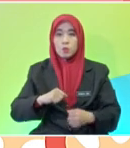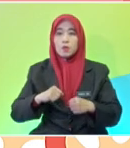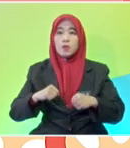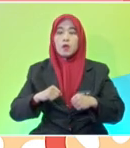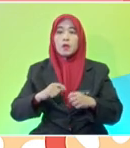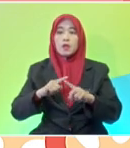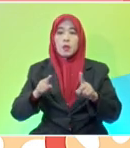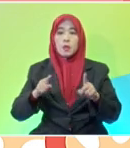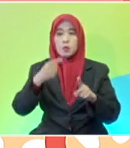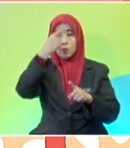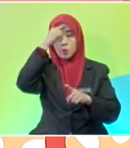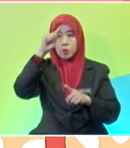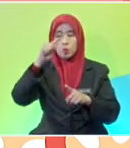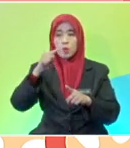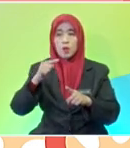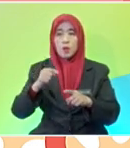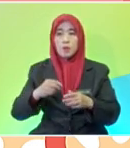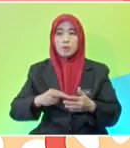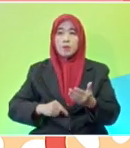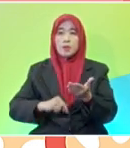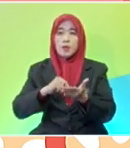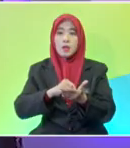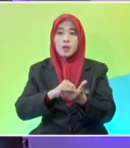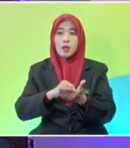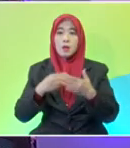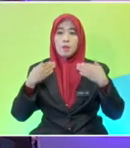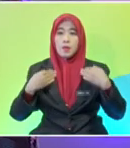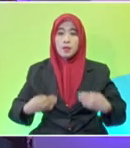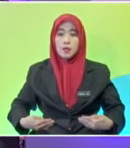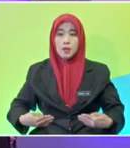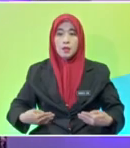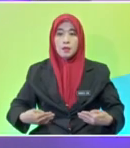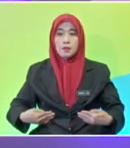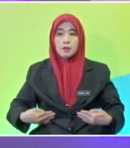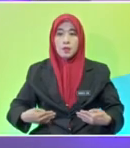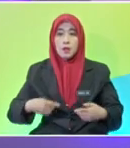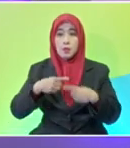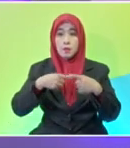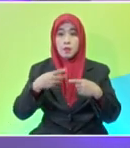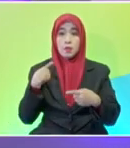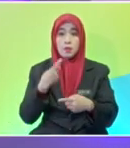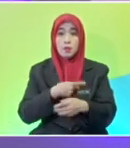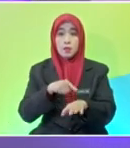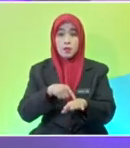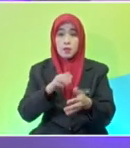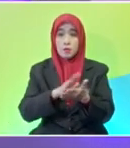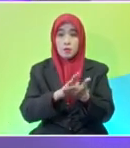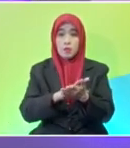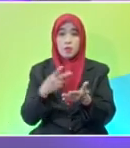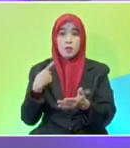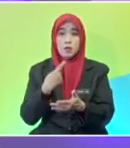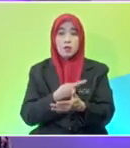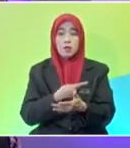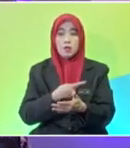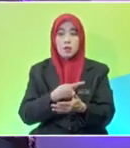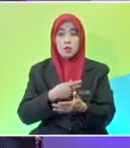up our body. Okay, so when it heat up our body, we see, okay, when it's cool or whatever, so we feel that the heat is there